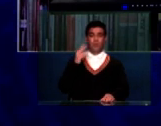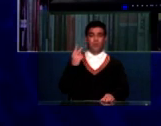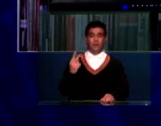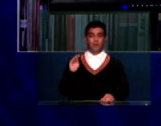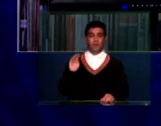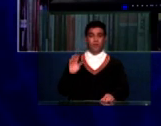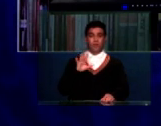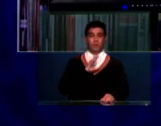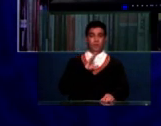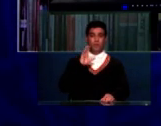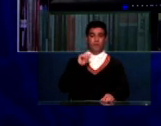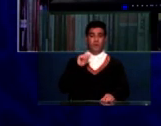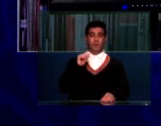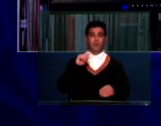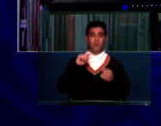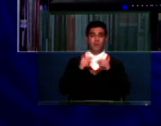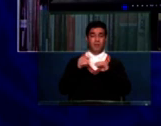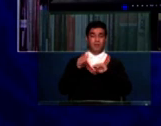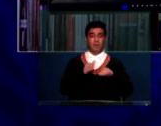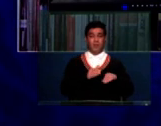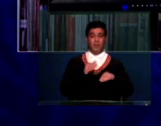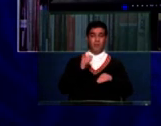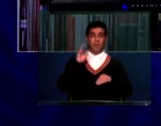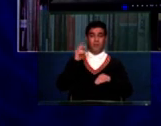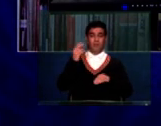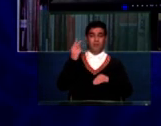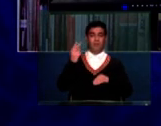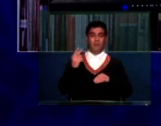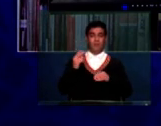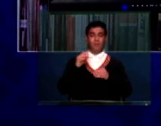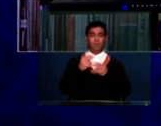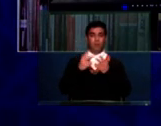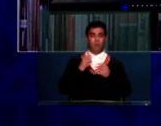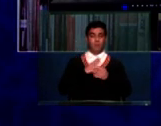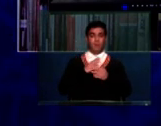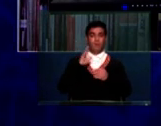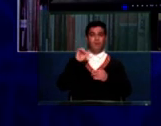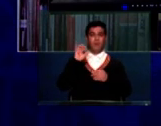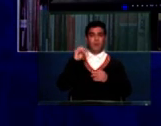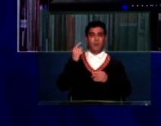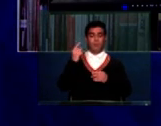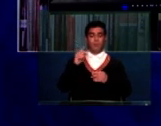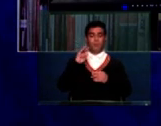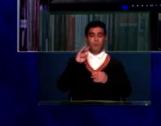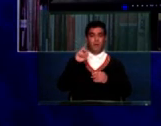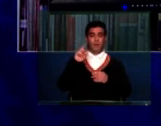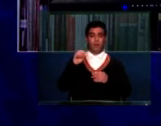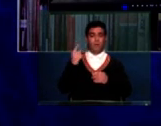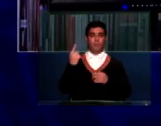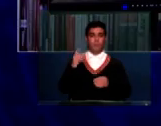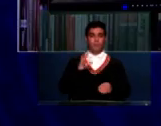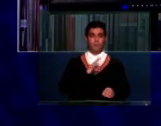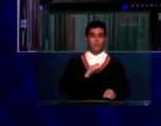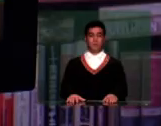molekula qo'ydik va reaksiyadan keyin 2 molekula natriy gidroksidi hosil bo'ldi, 1 molekula vodorod va 1 molekula xlor gazlari hosil